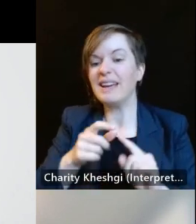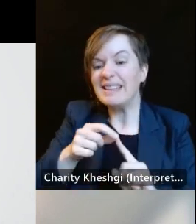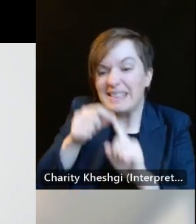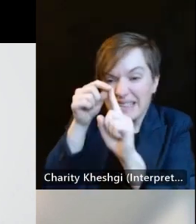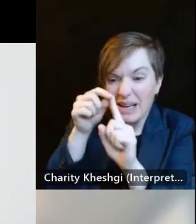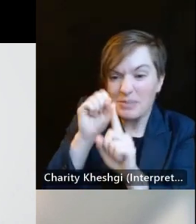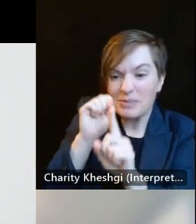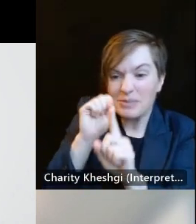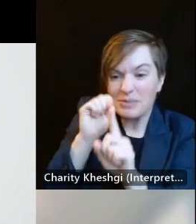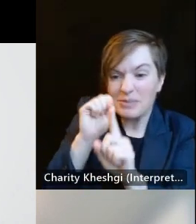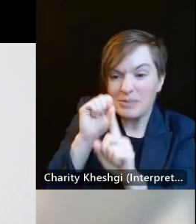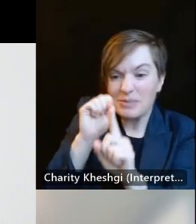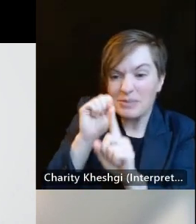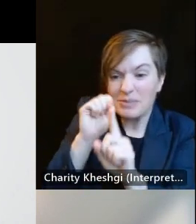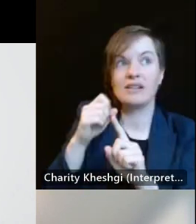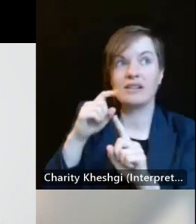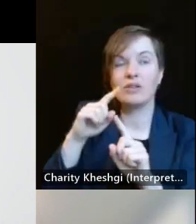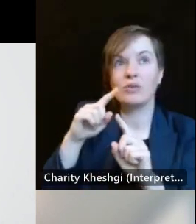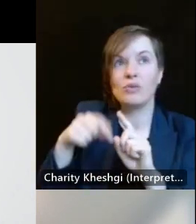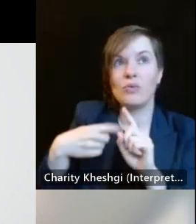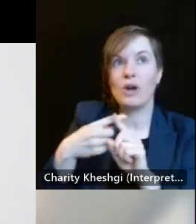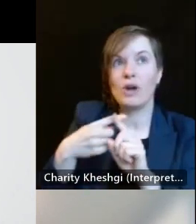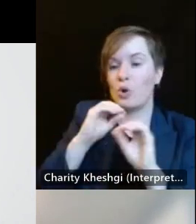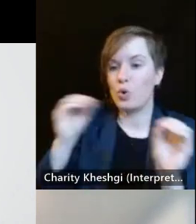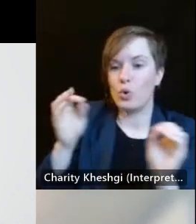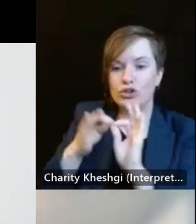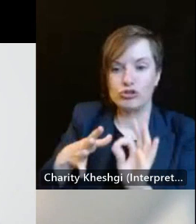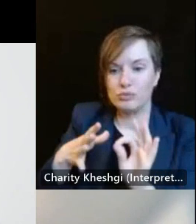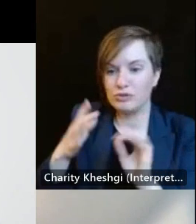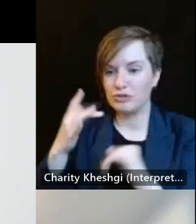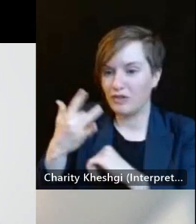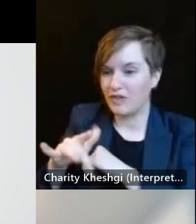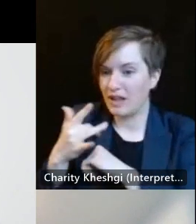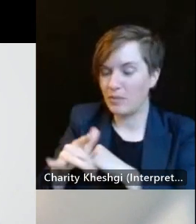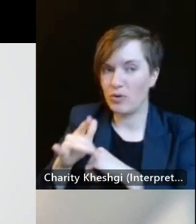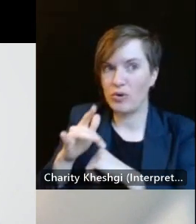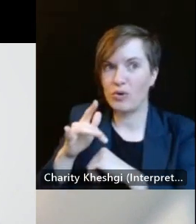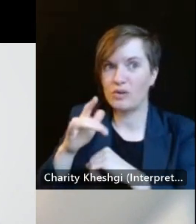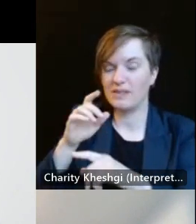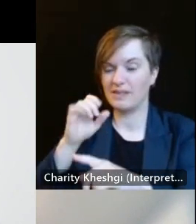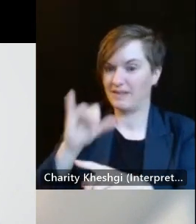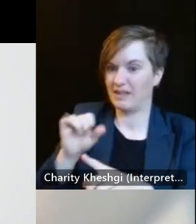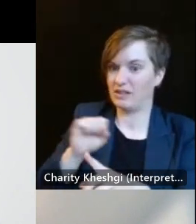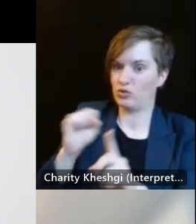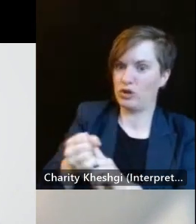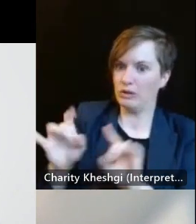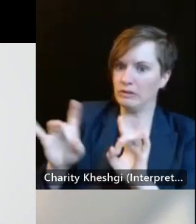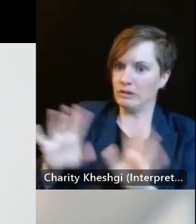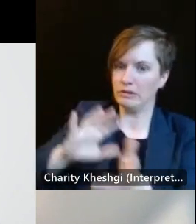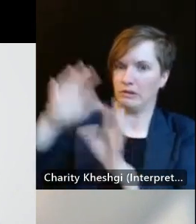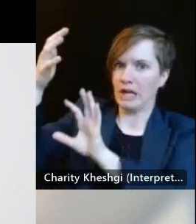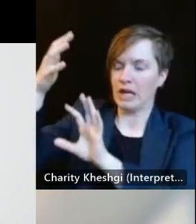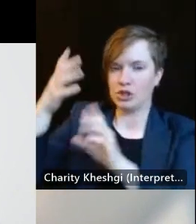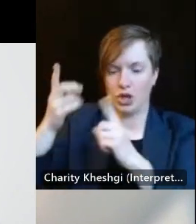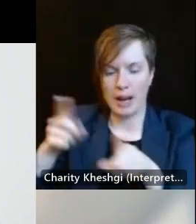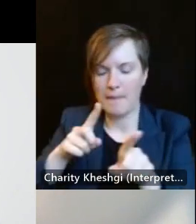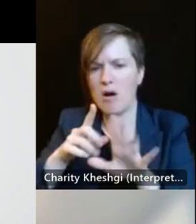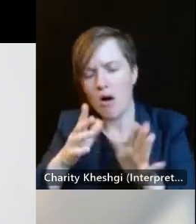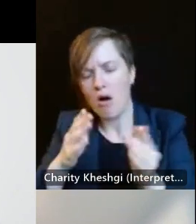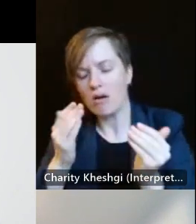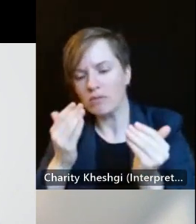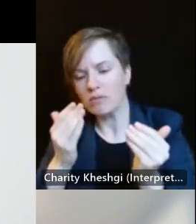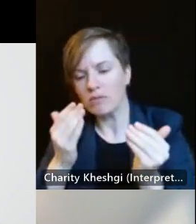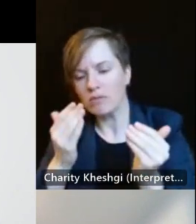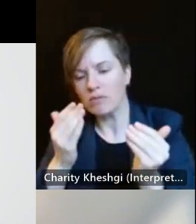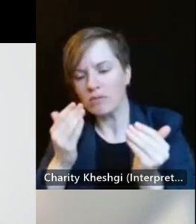no interpreter available. So again, if there is a sudden emergency,